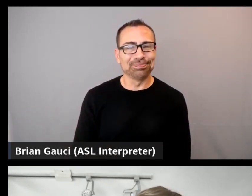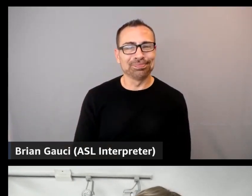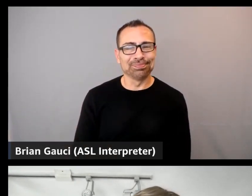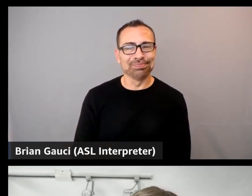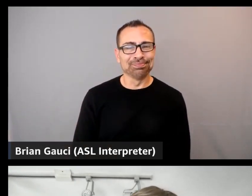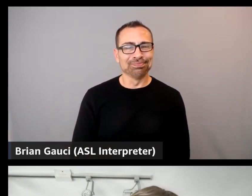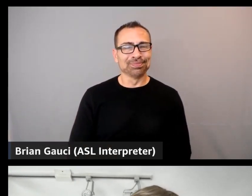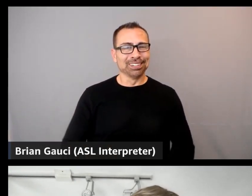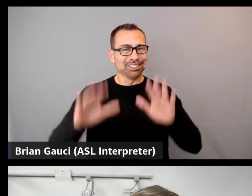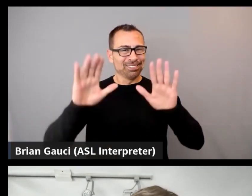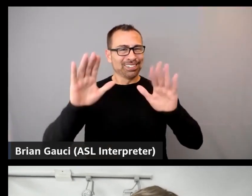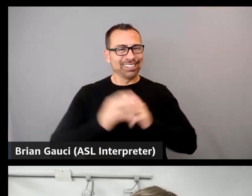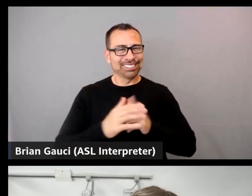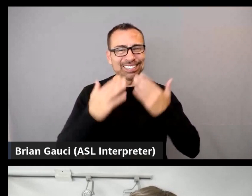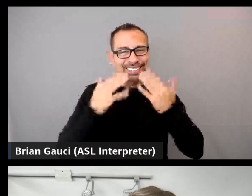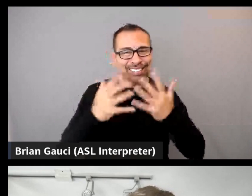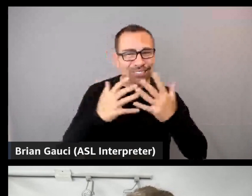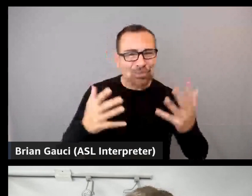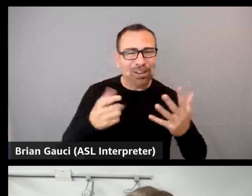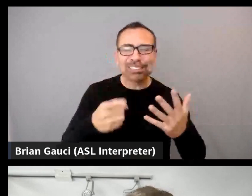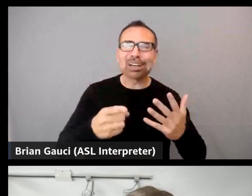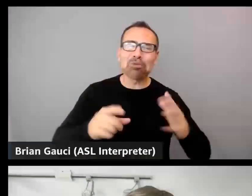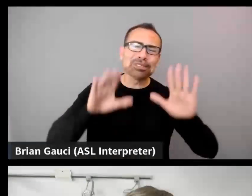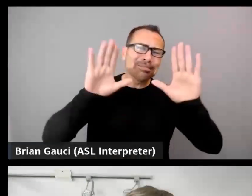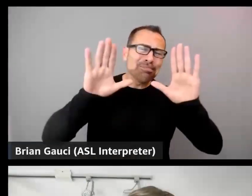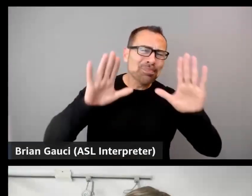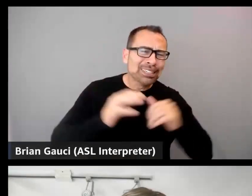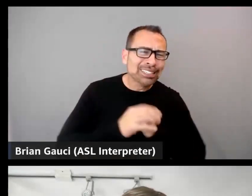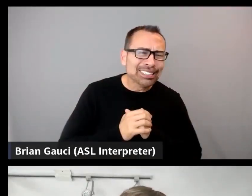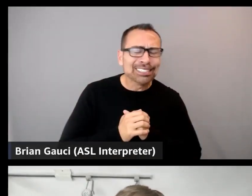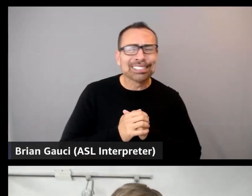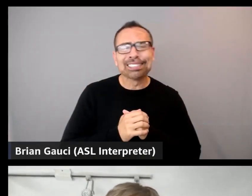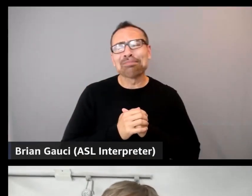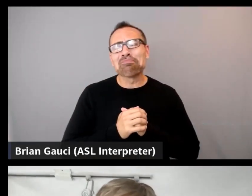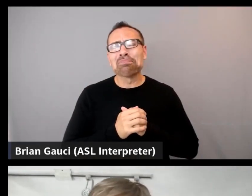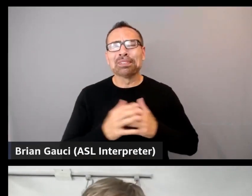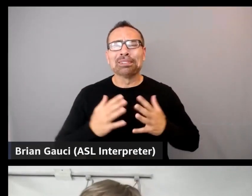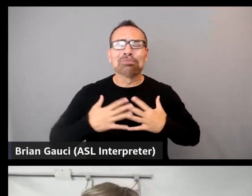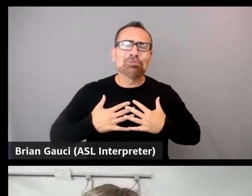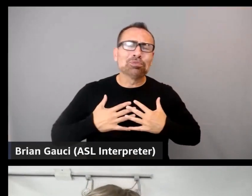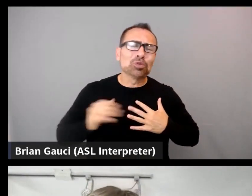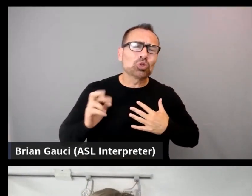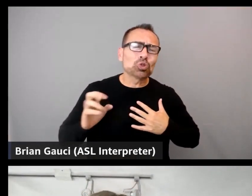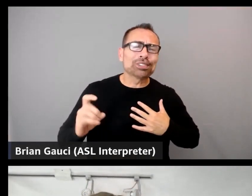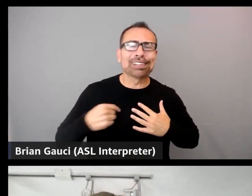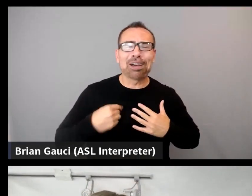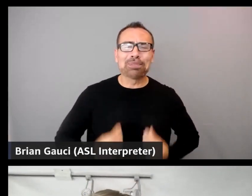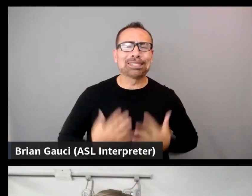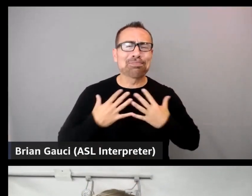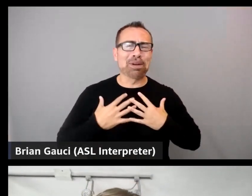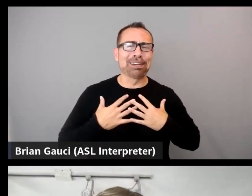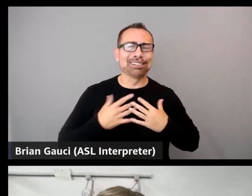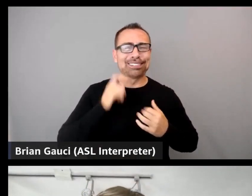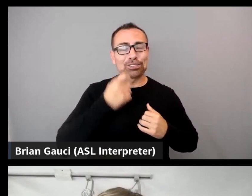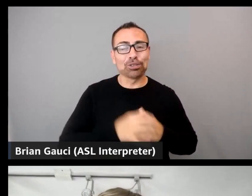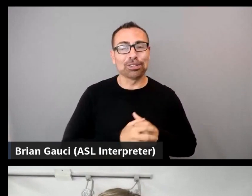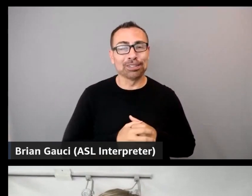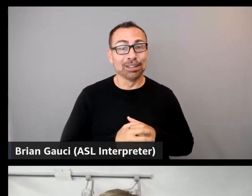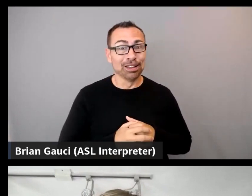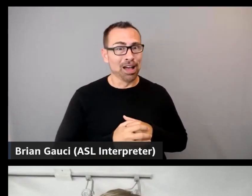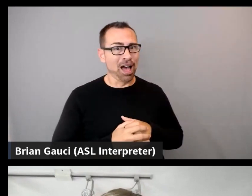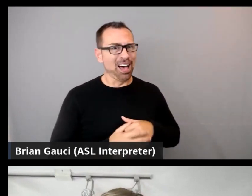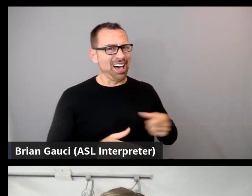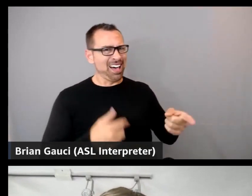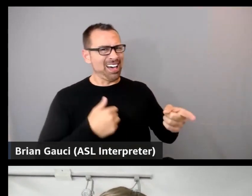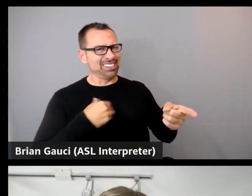Fantastic. Well, thank you so much. That was amazing. I'm inspired. That's really cool. I know. I mean, it looks